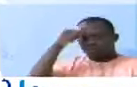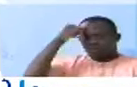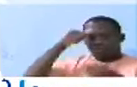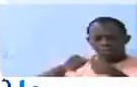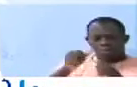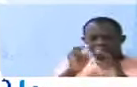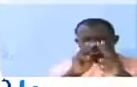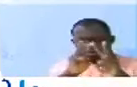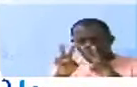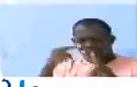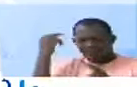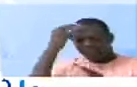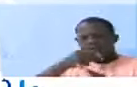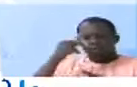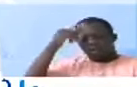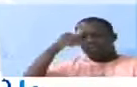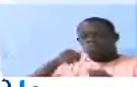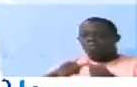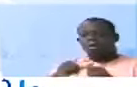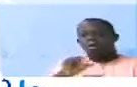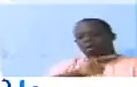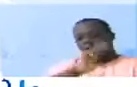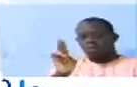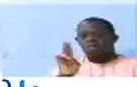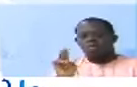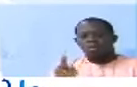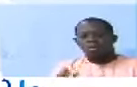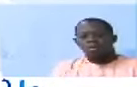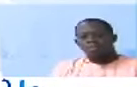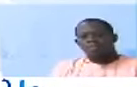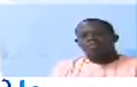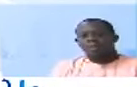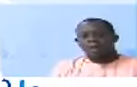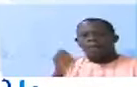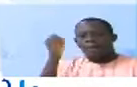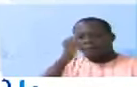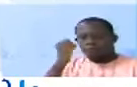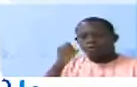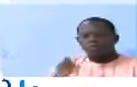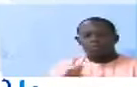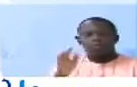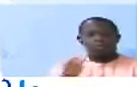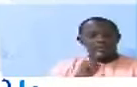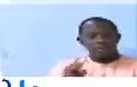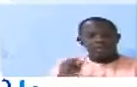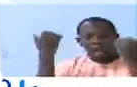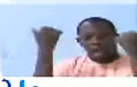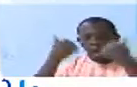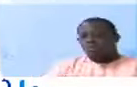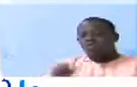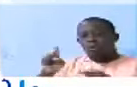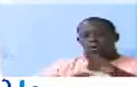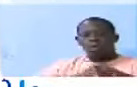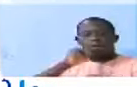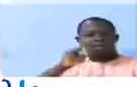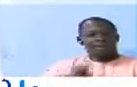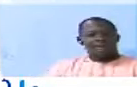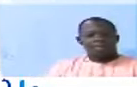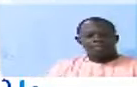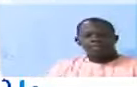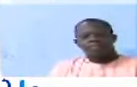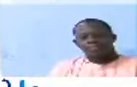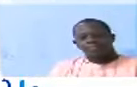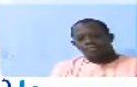I cannot recognize them. Because of it was a long time.